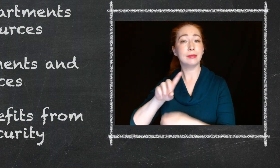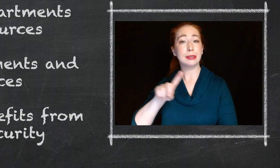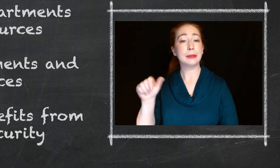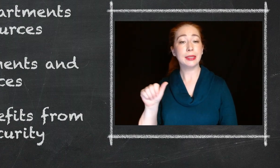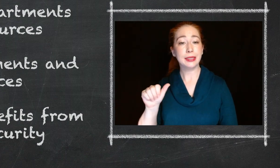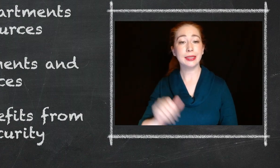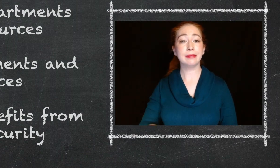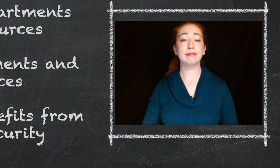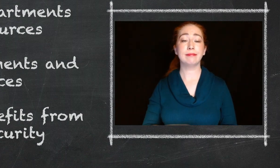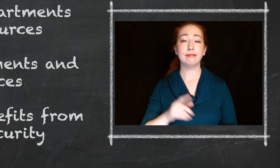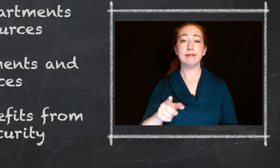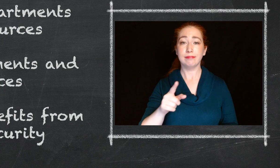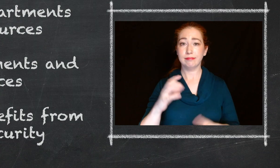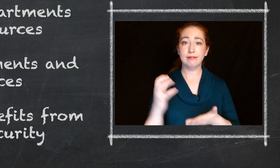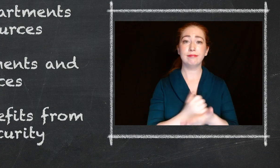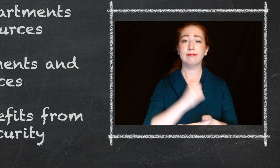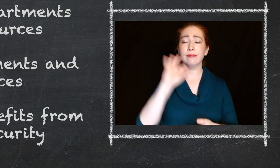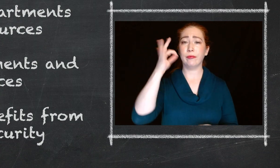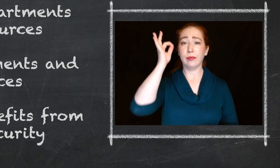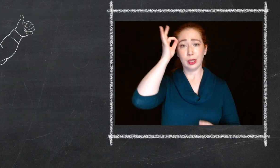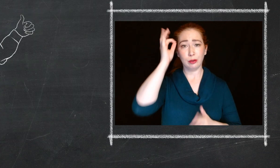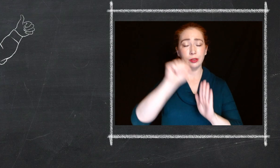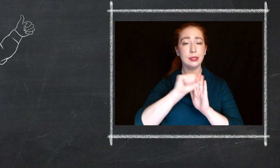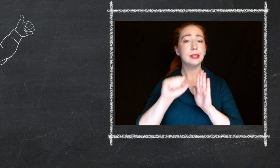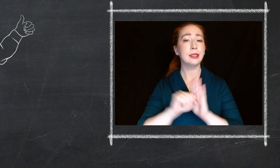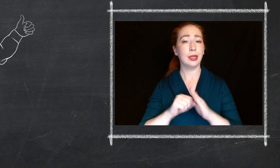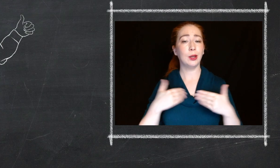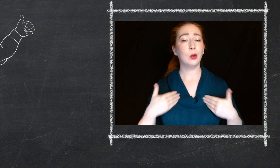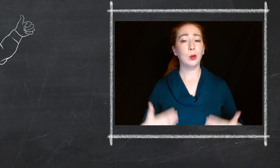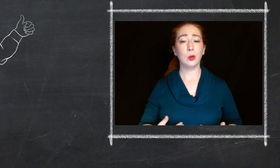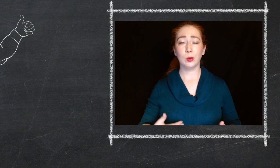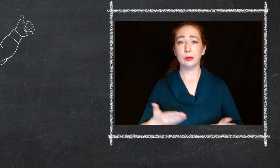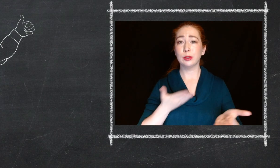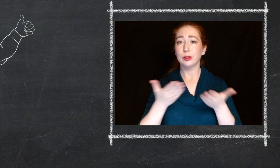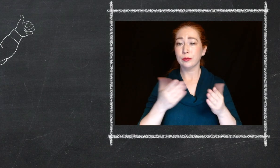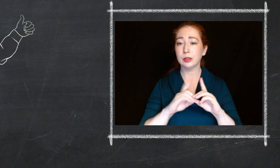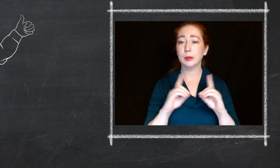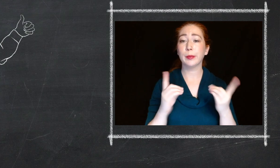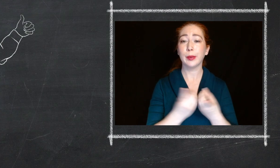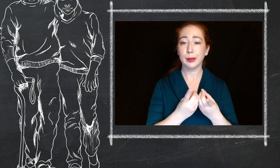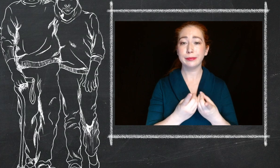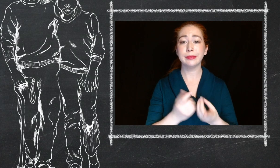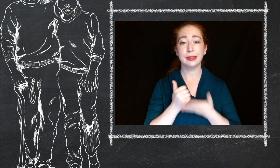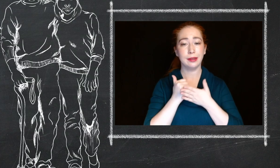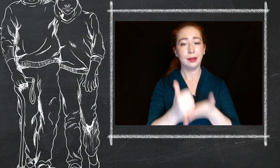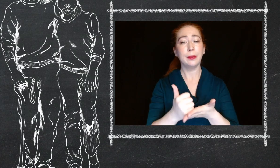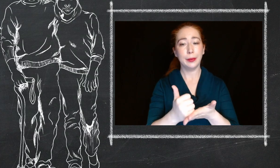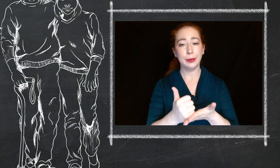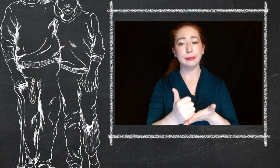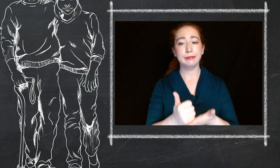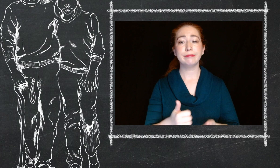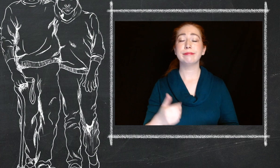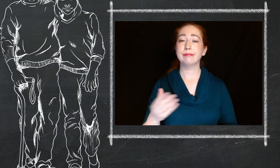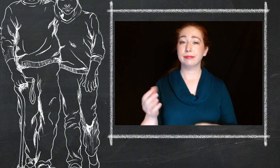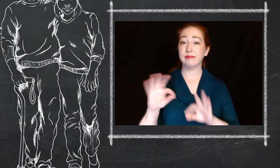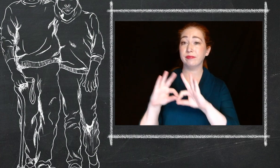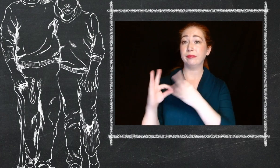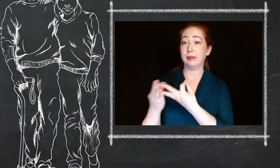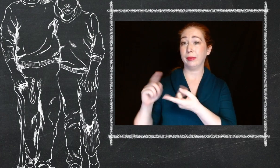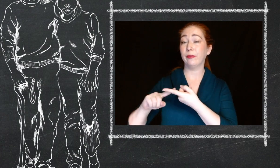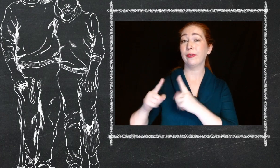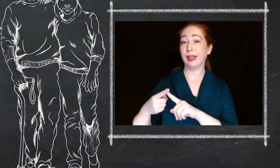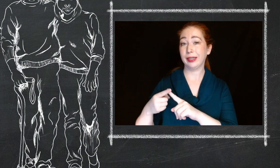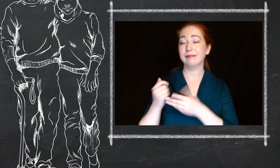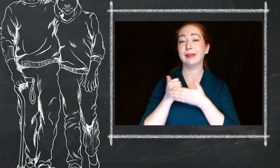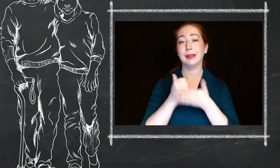including disability benefits from Social Security. To optimize recovery, it is important to have the support of family members,